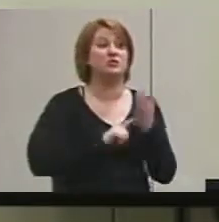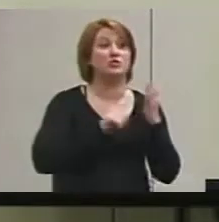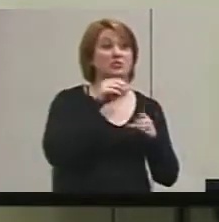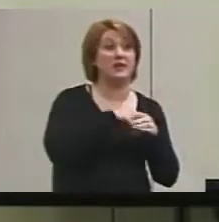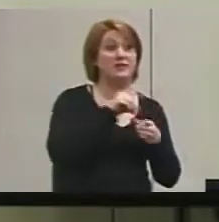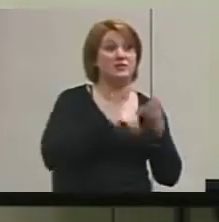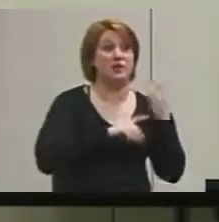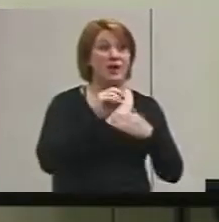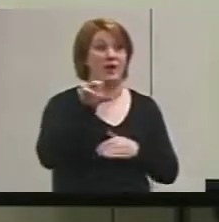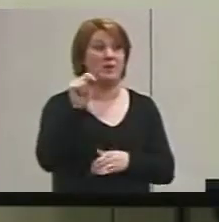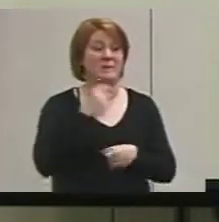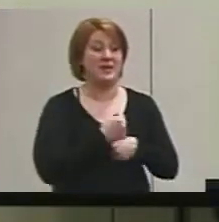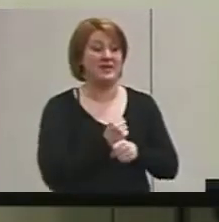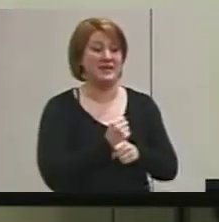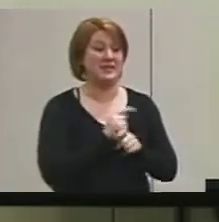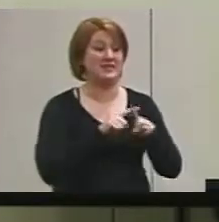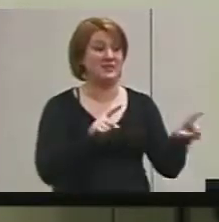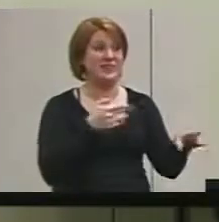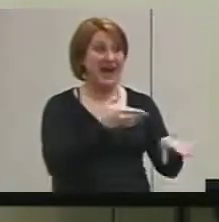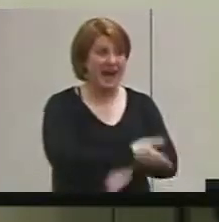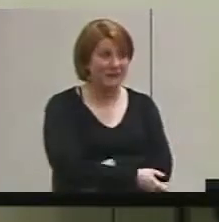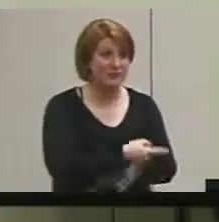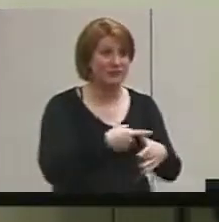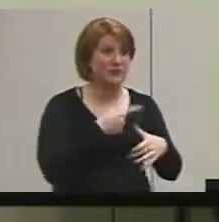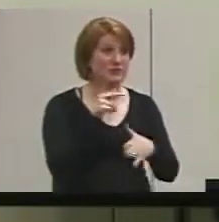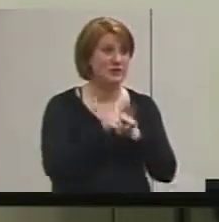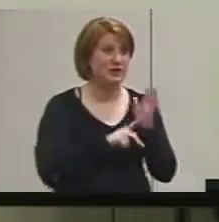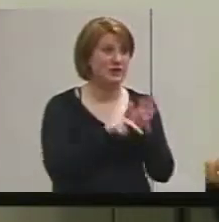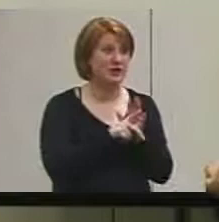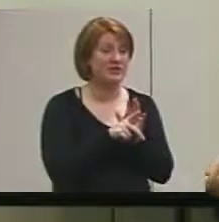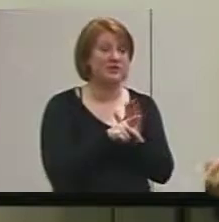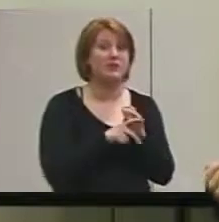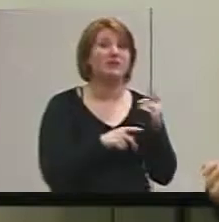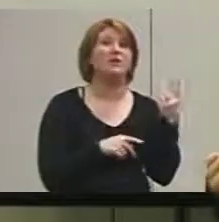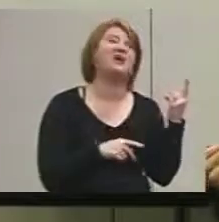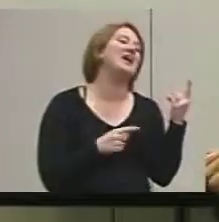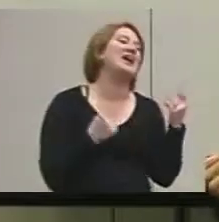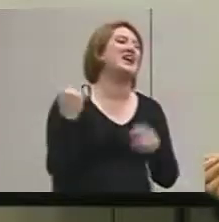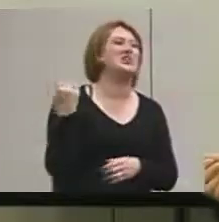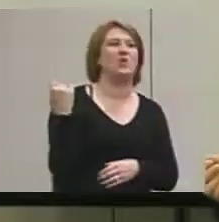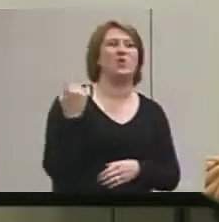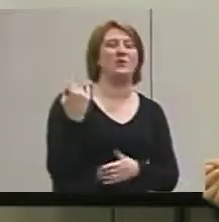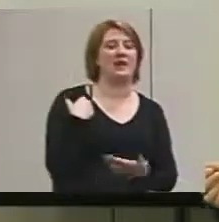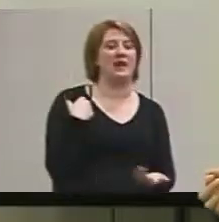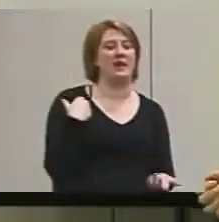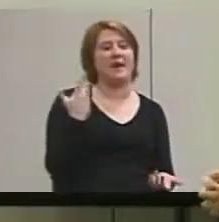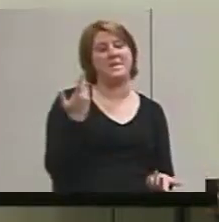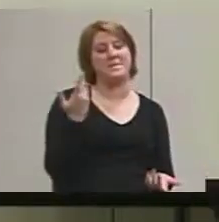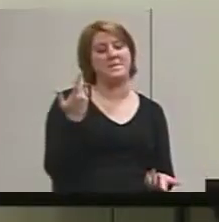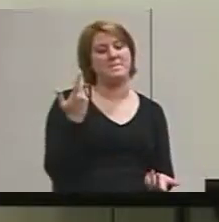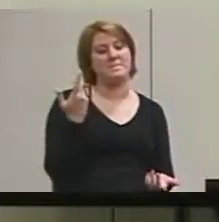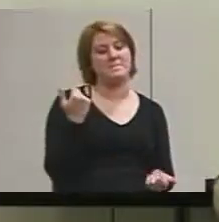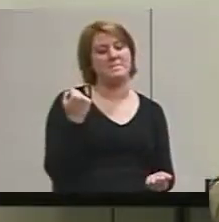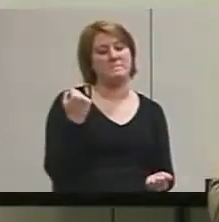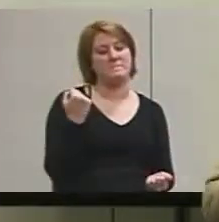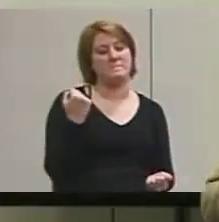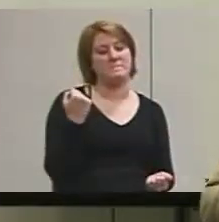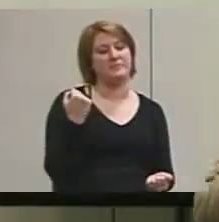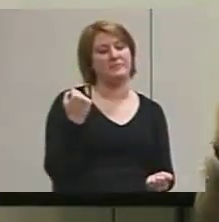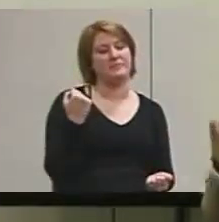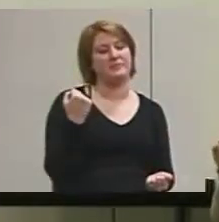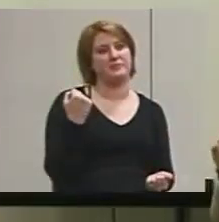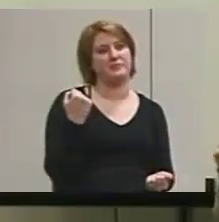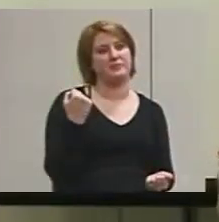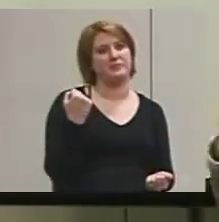any difference after the first period where he has problems with it, or is it just? He's always had where we go